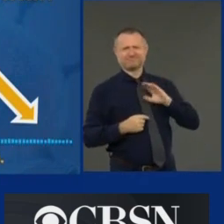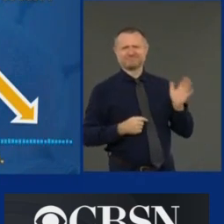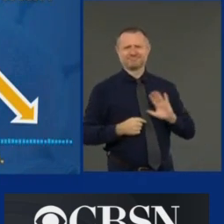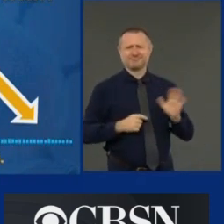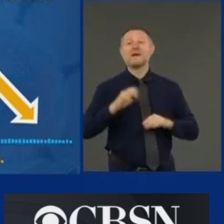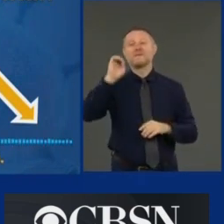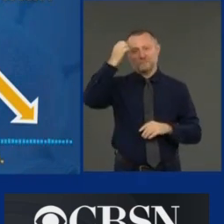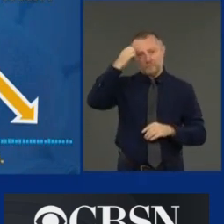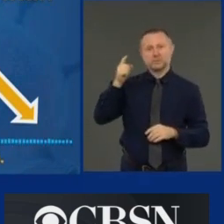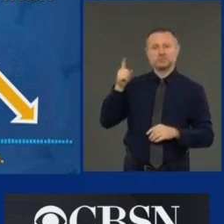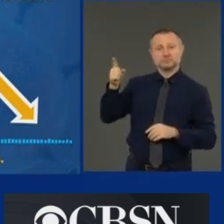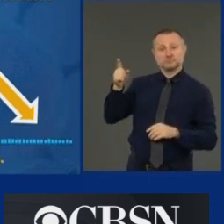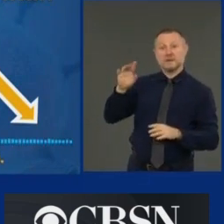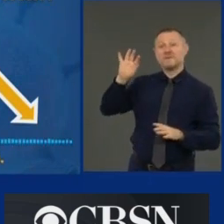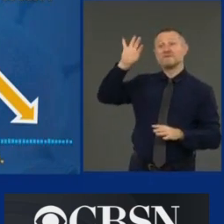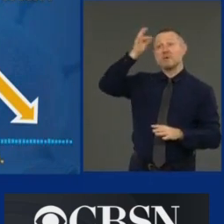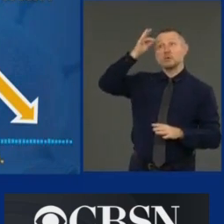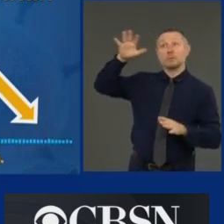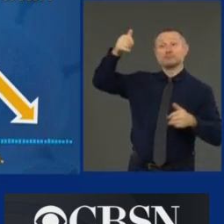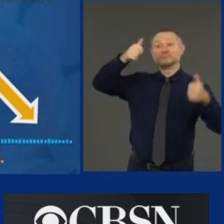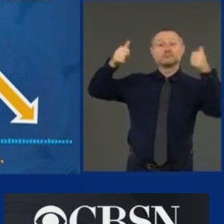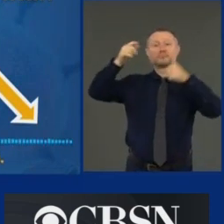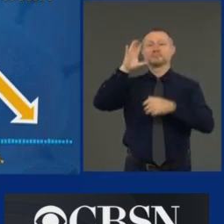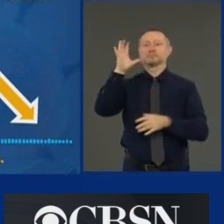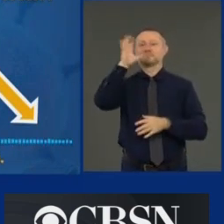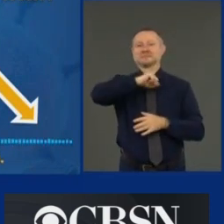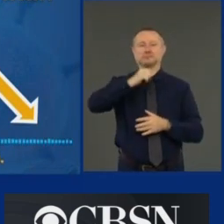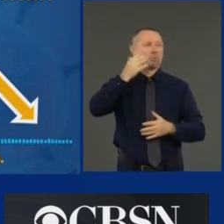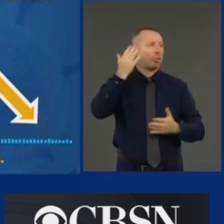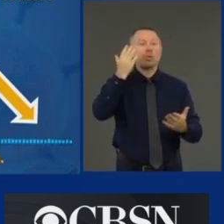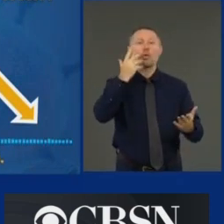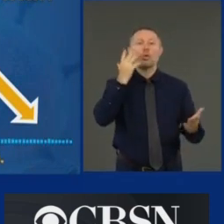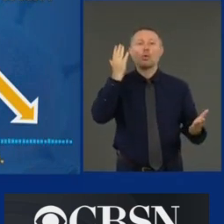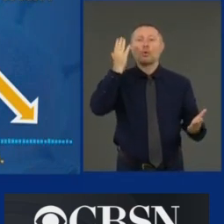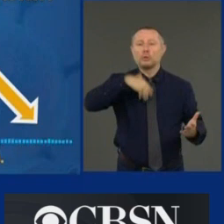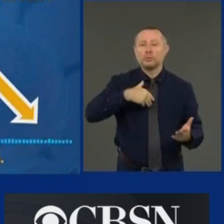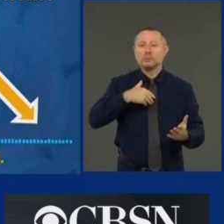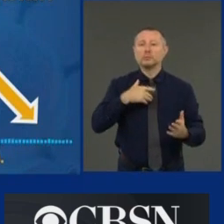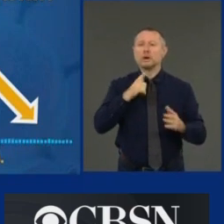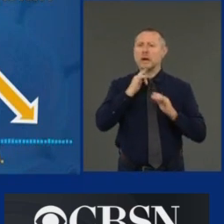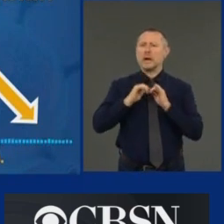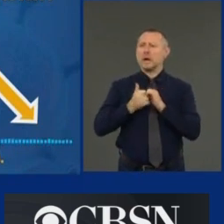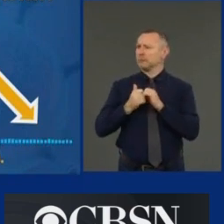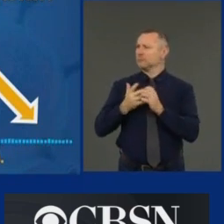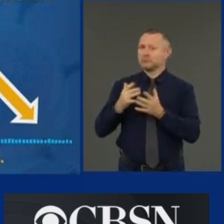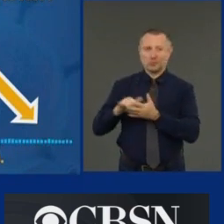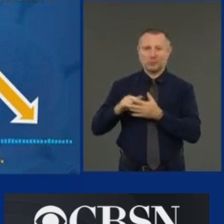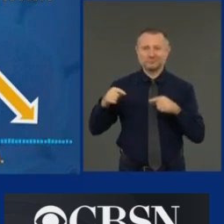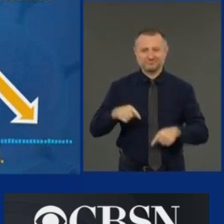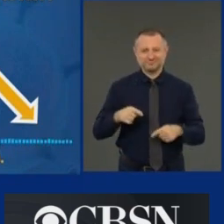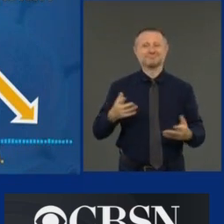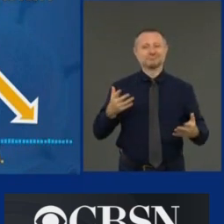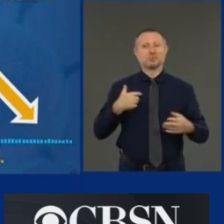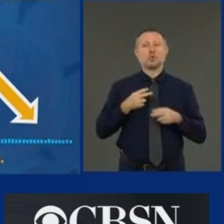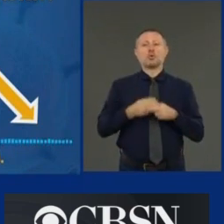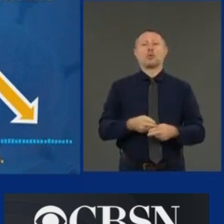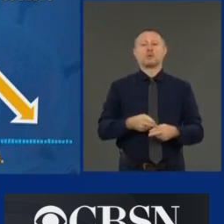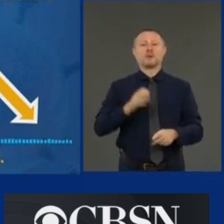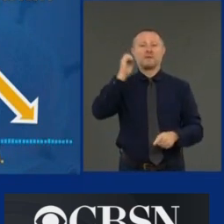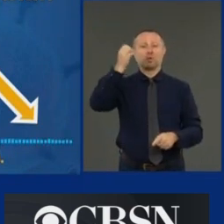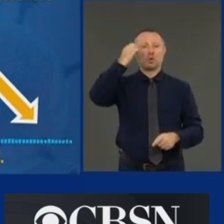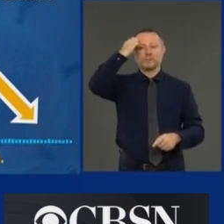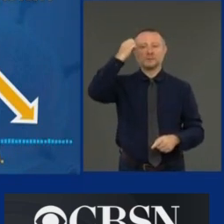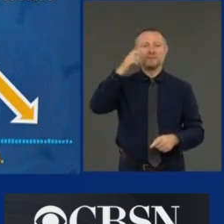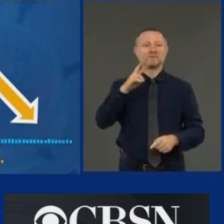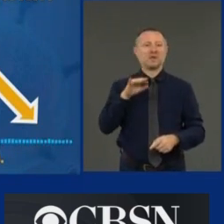that. The virus came to New York from Europe. That's why it's the European virus. That's why if somebody